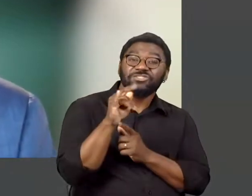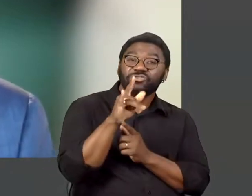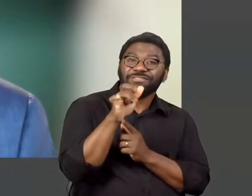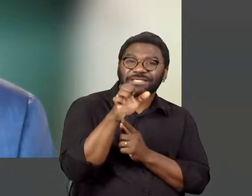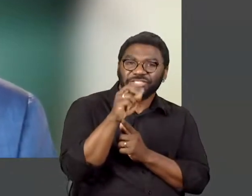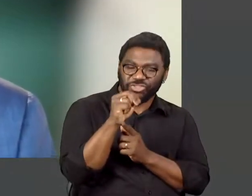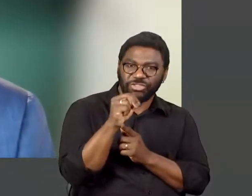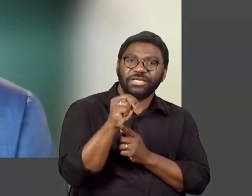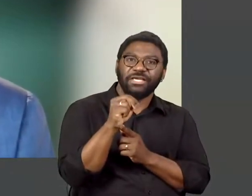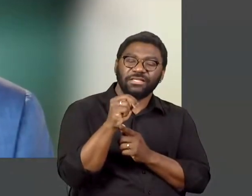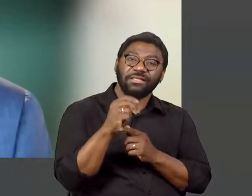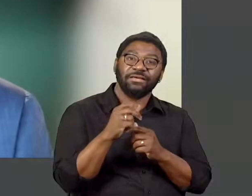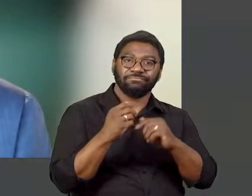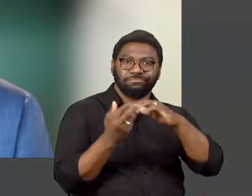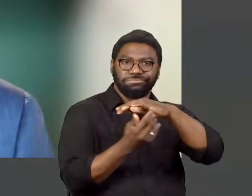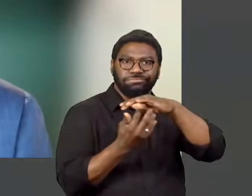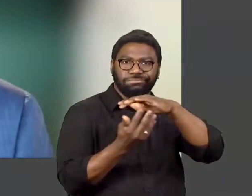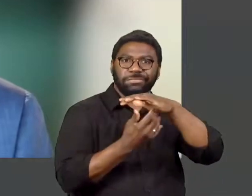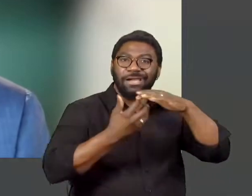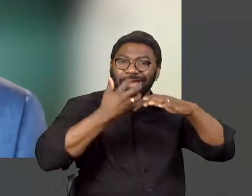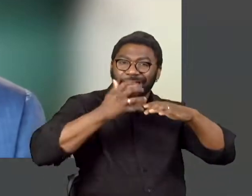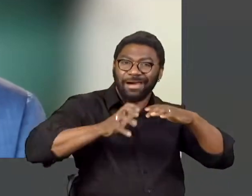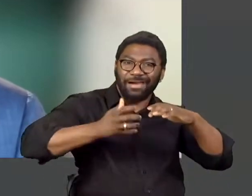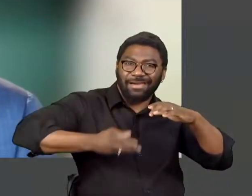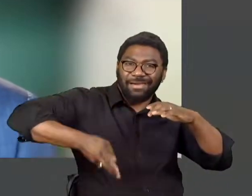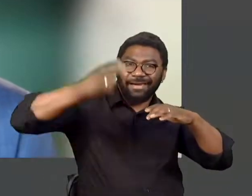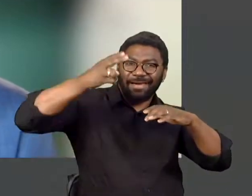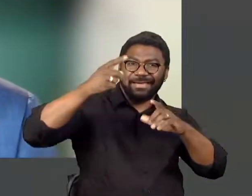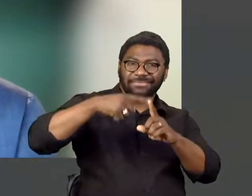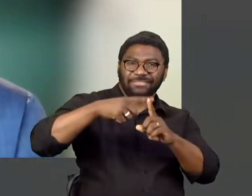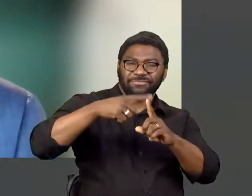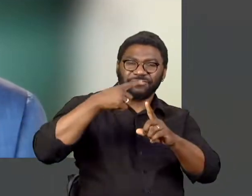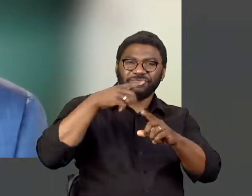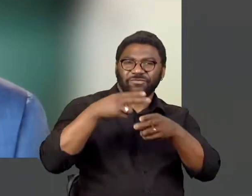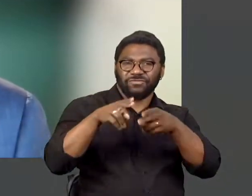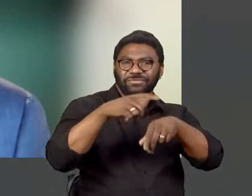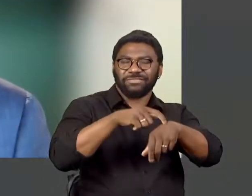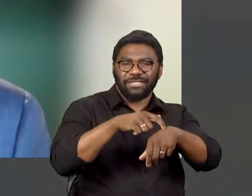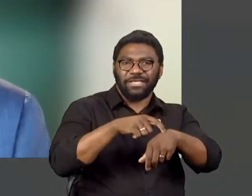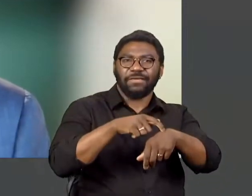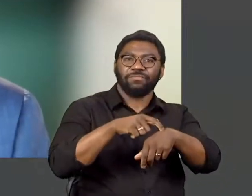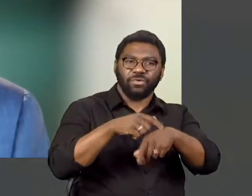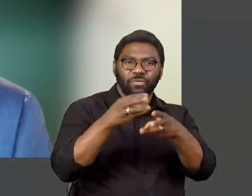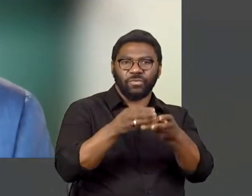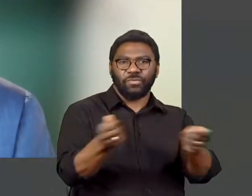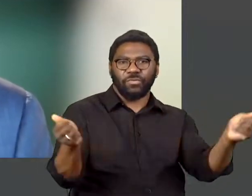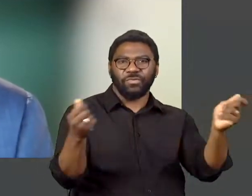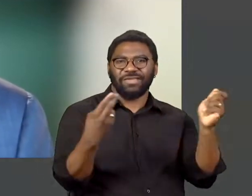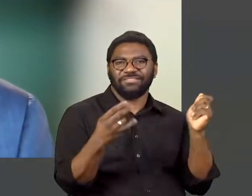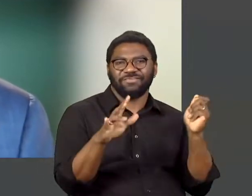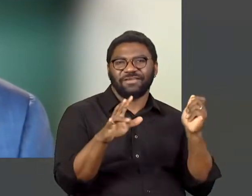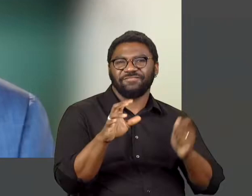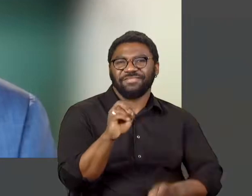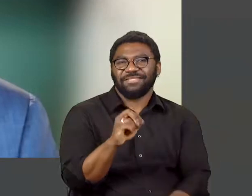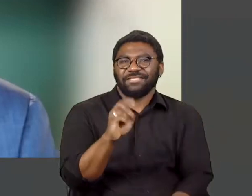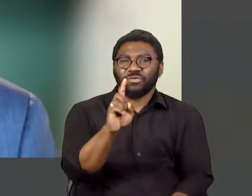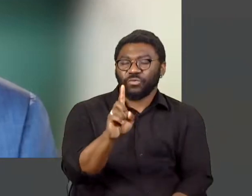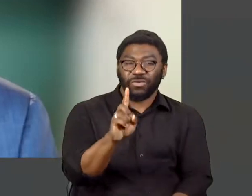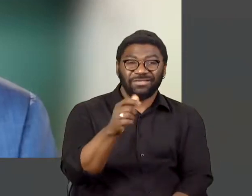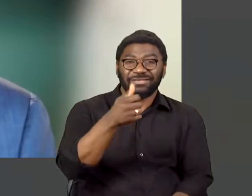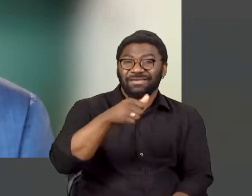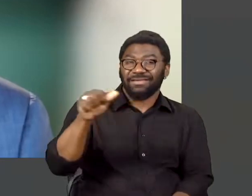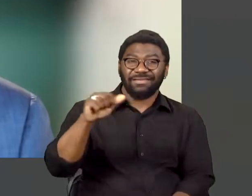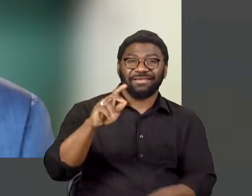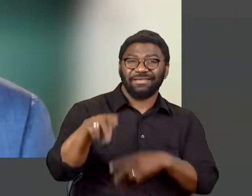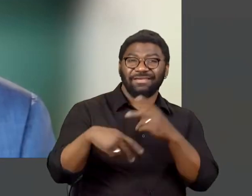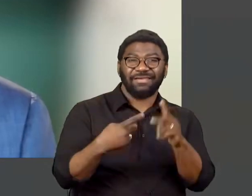heated to a high temperature for a brief period of time, is effective at inactivating H5N1, as well as other bacteria and viruses that